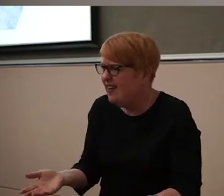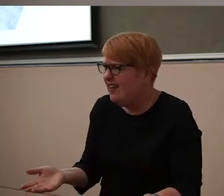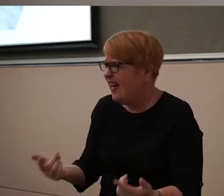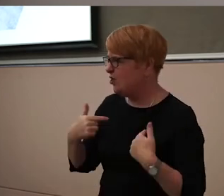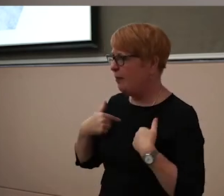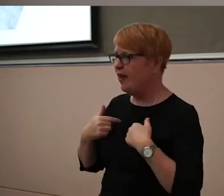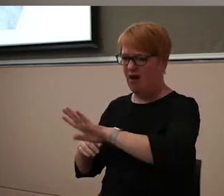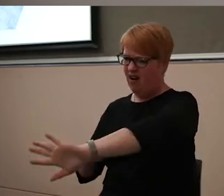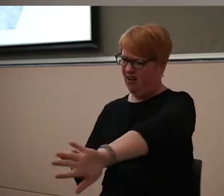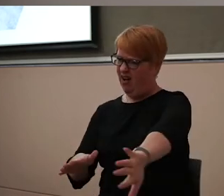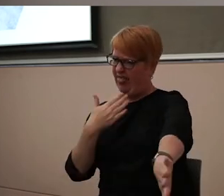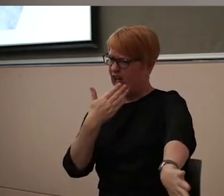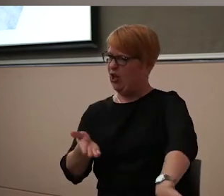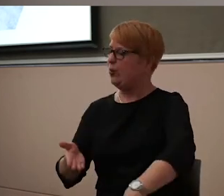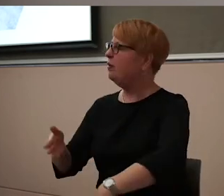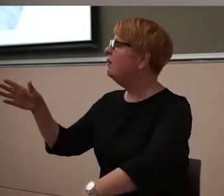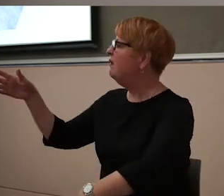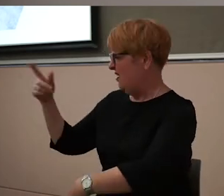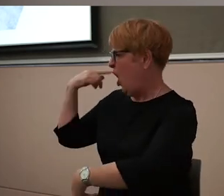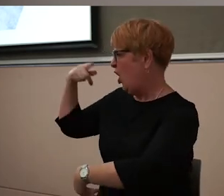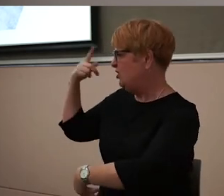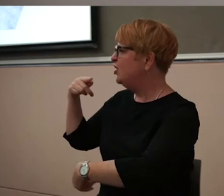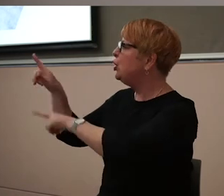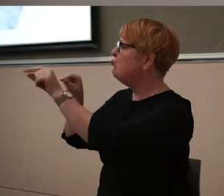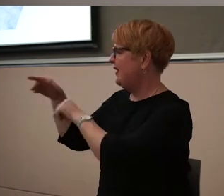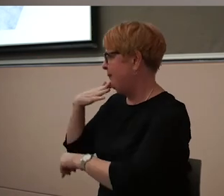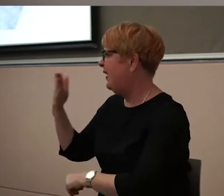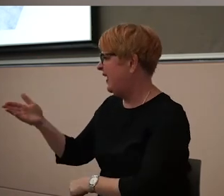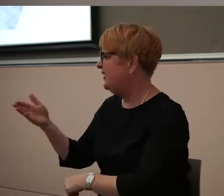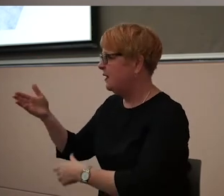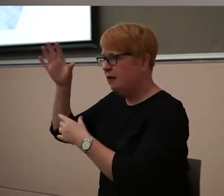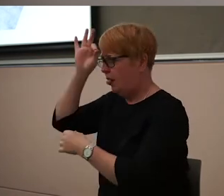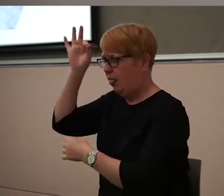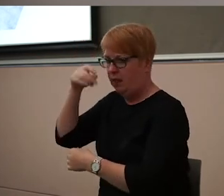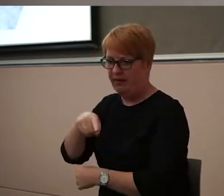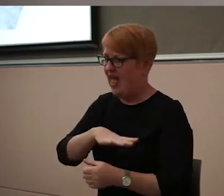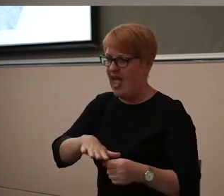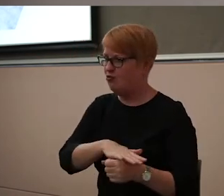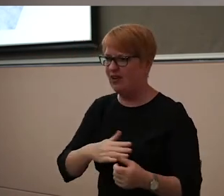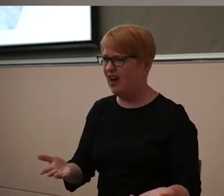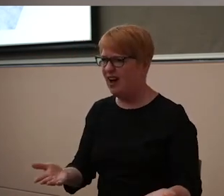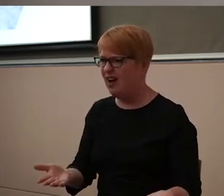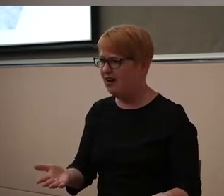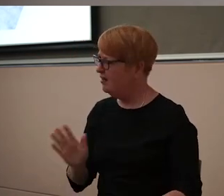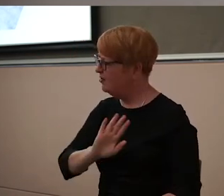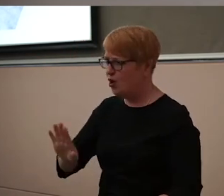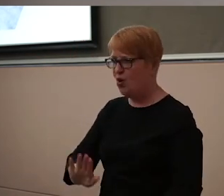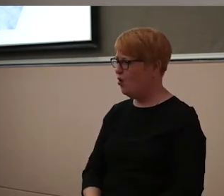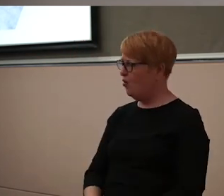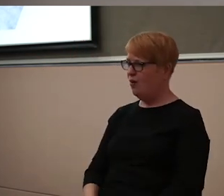apply. Like, the conversations I'm having with the Saheli Women's Group are really different to the conversations with Nazreen and Bushra and Rahela and